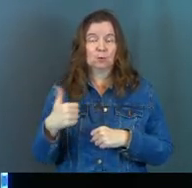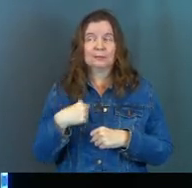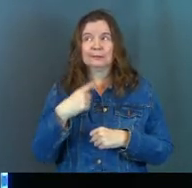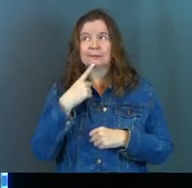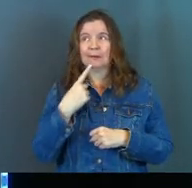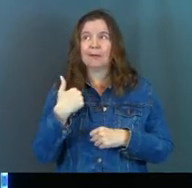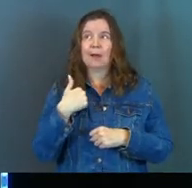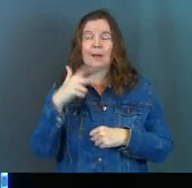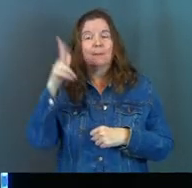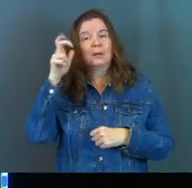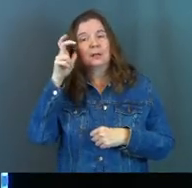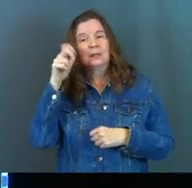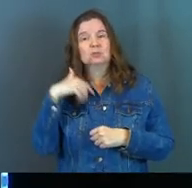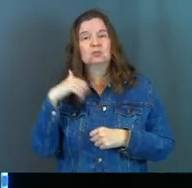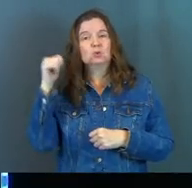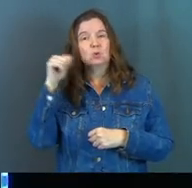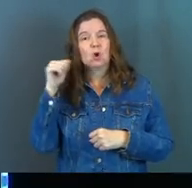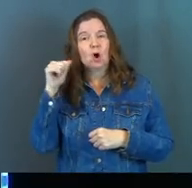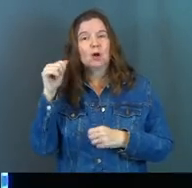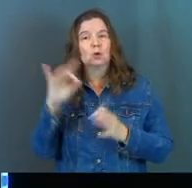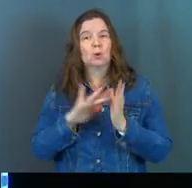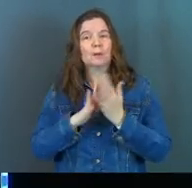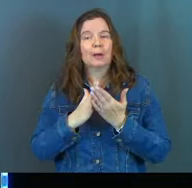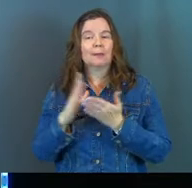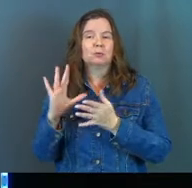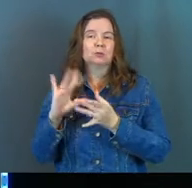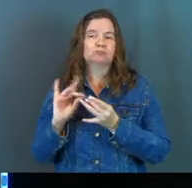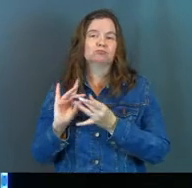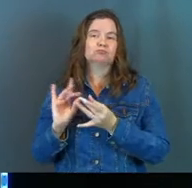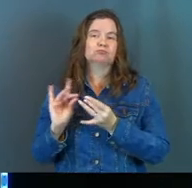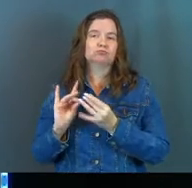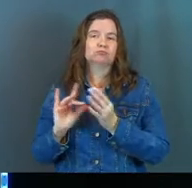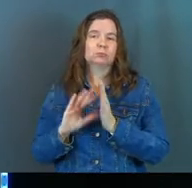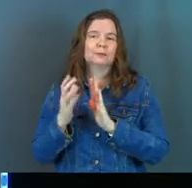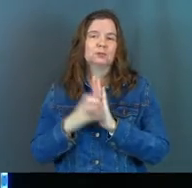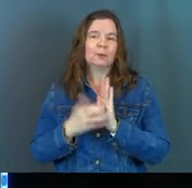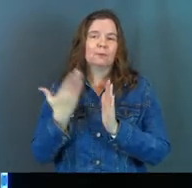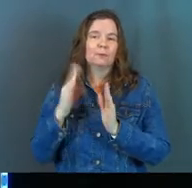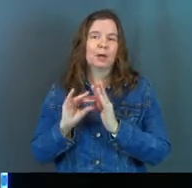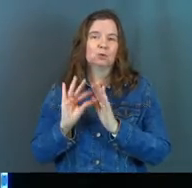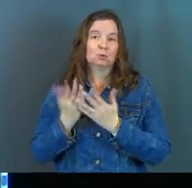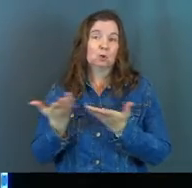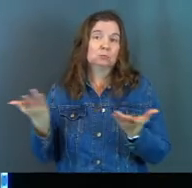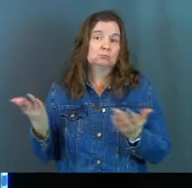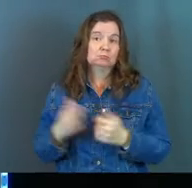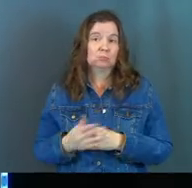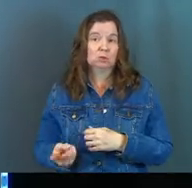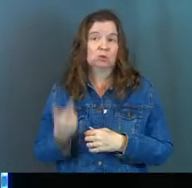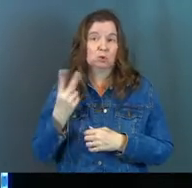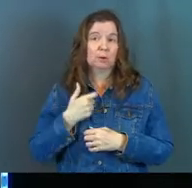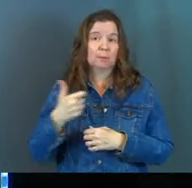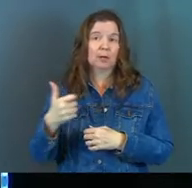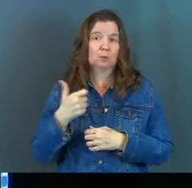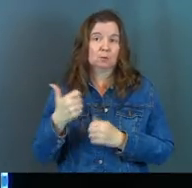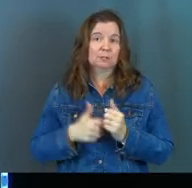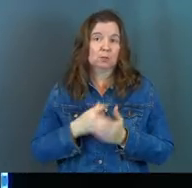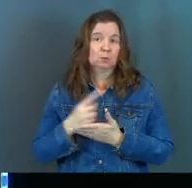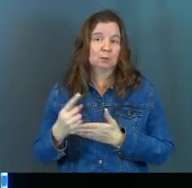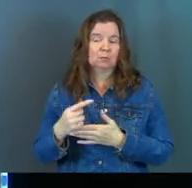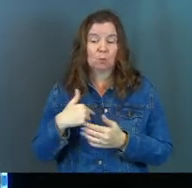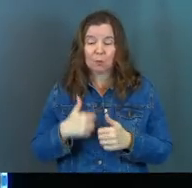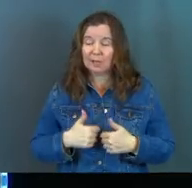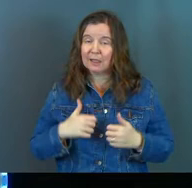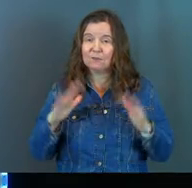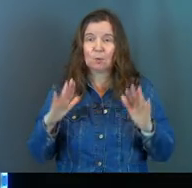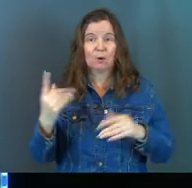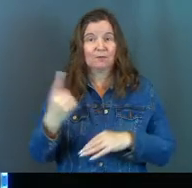say, I'm going to listen to an audio Bible. Just read me a couple of chapters out of God's Word. Two of my commutes per week. We live